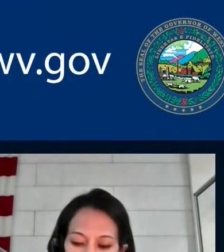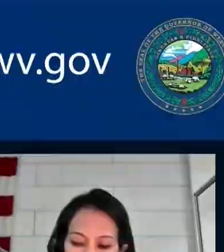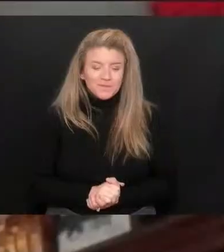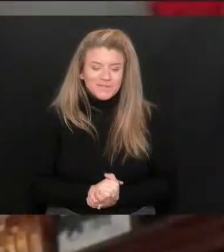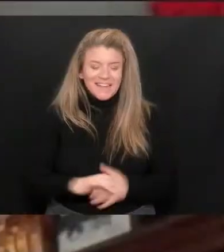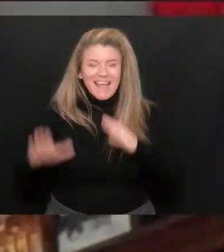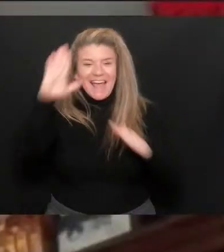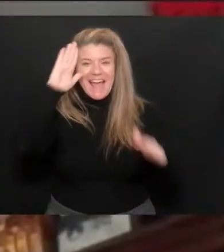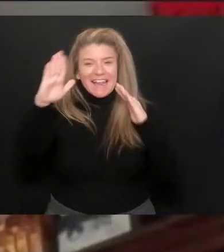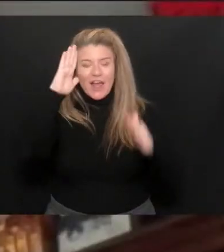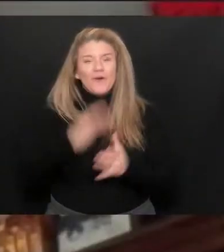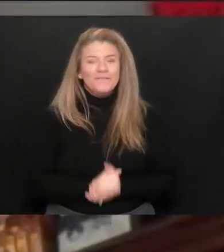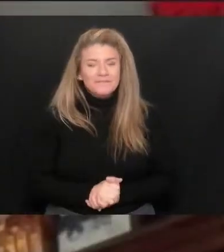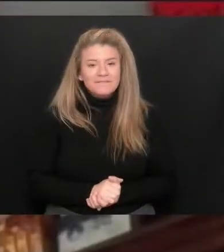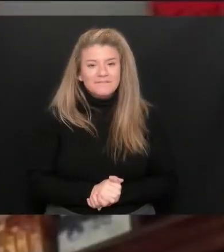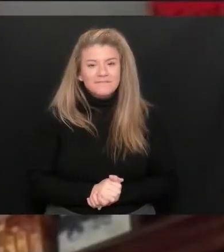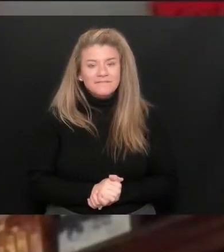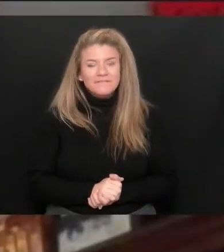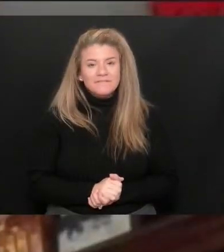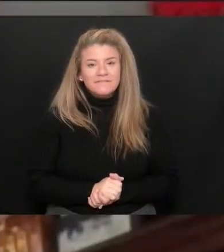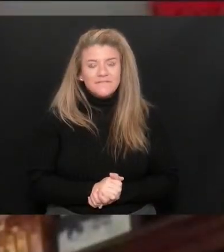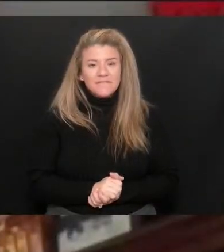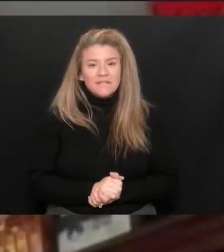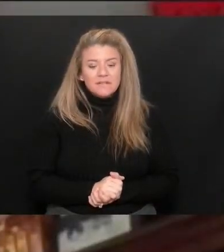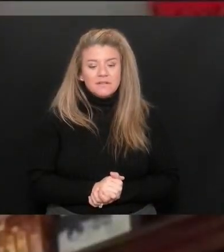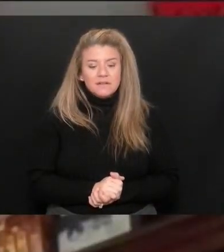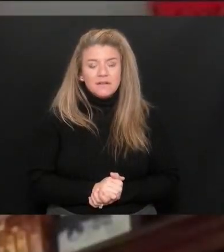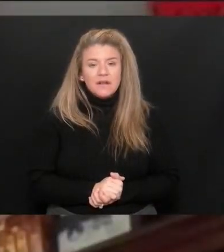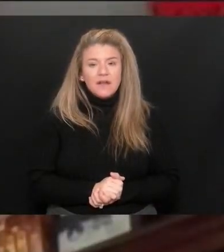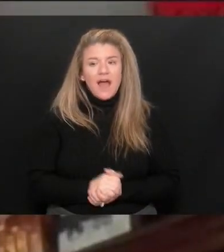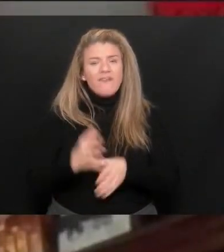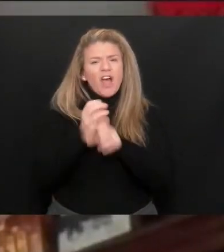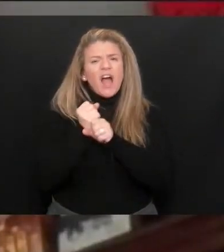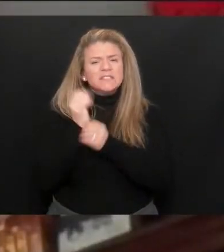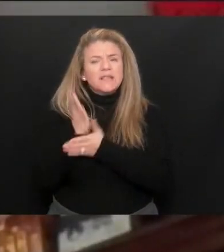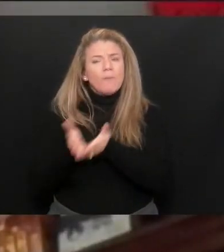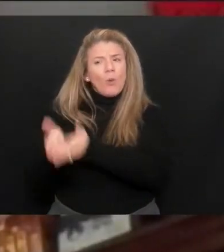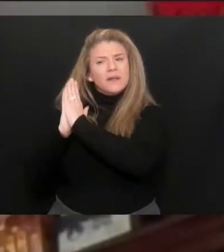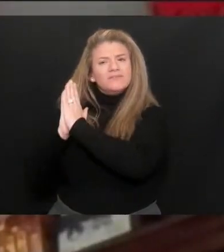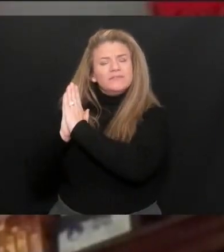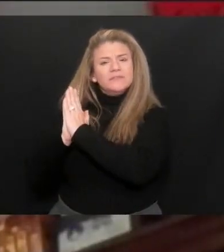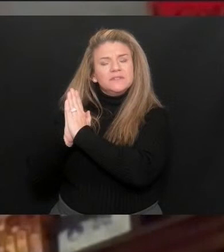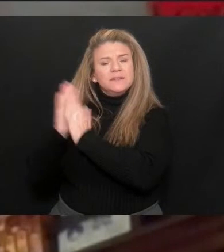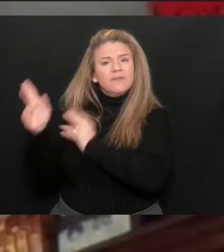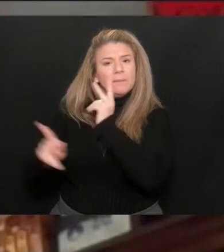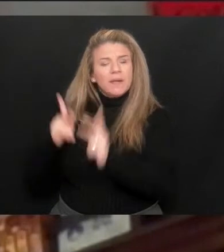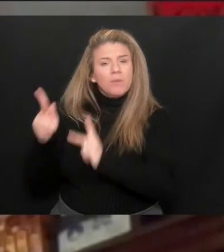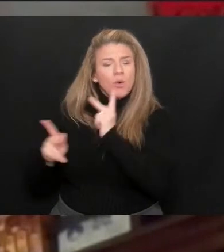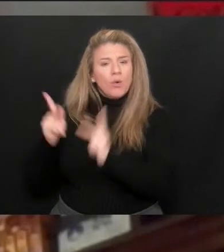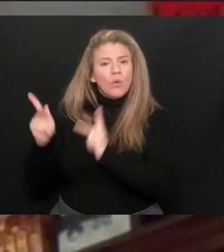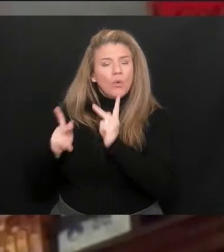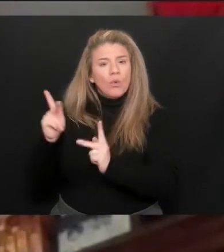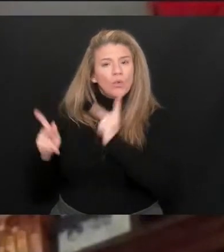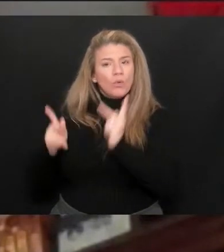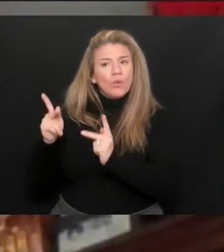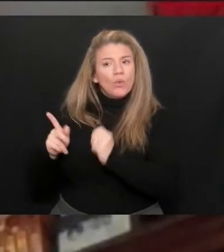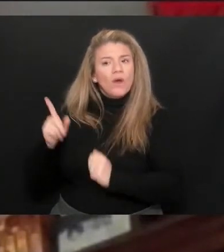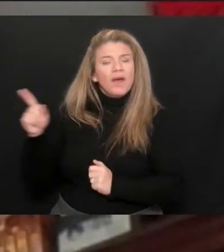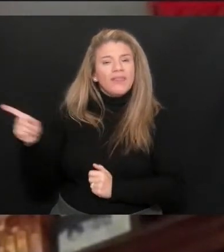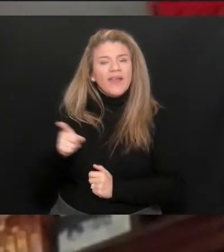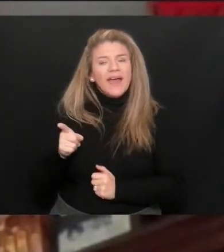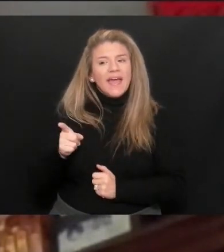Hi. I'm going to compile a few requests I've received from people who are interested in seeing some additional